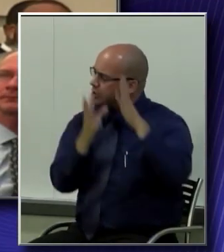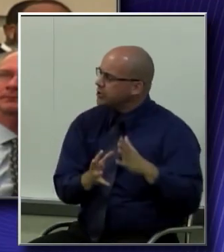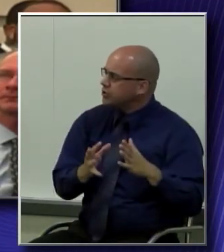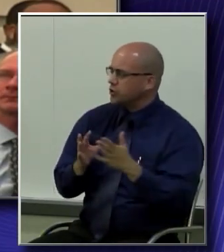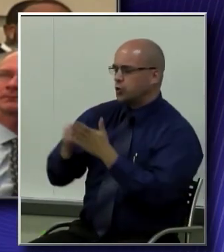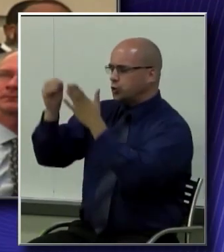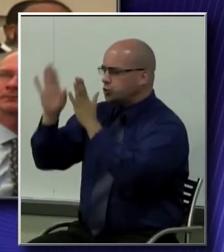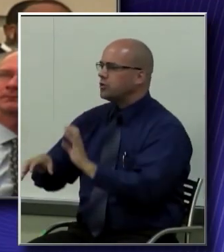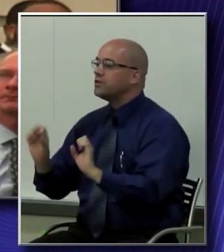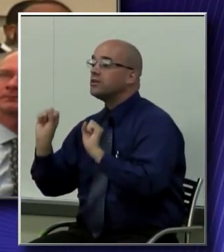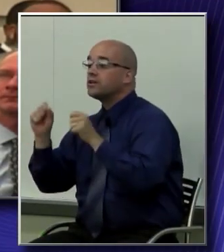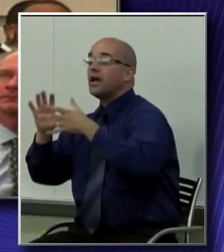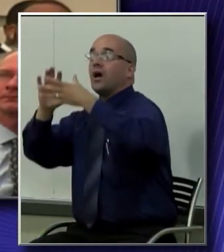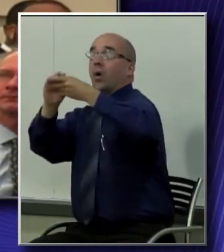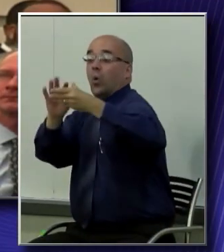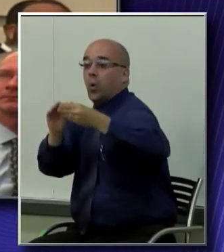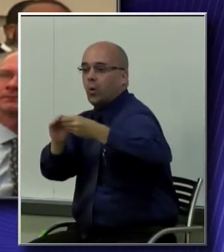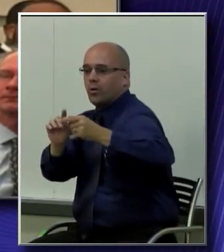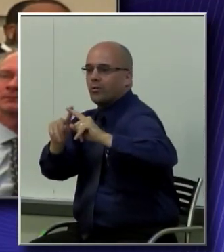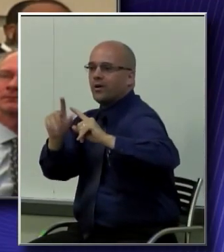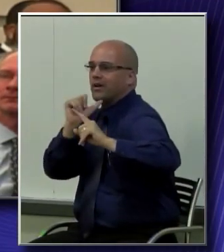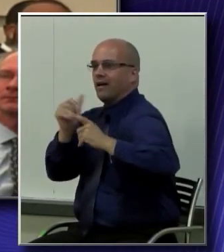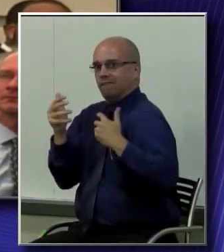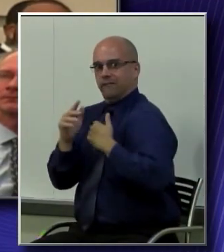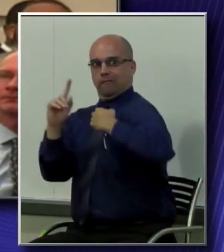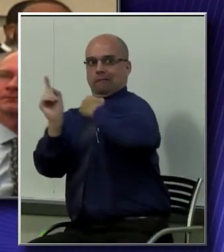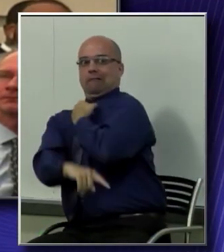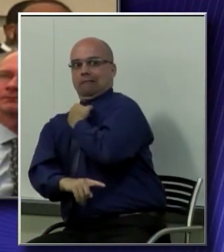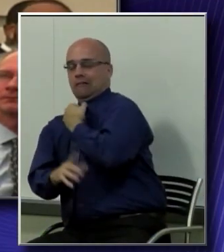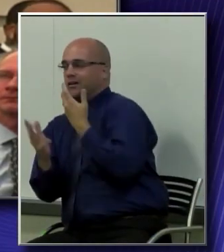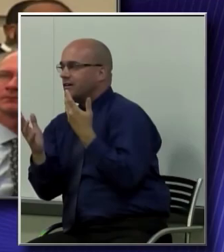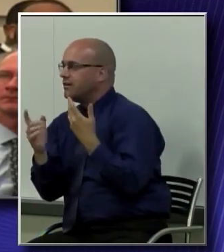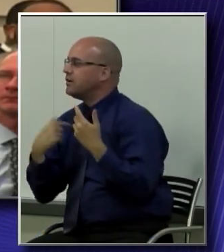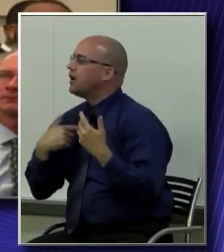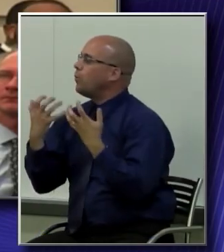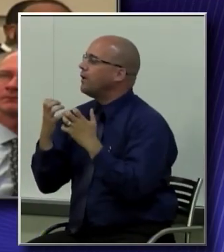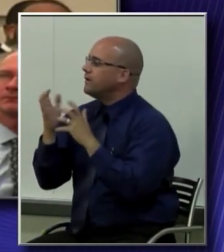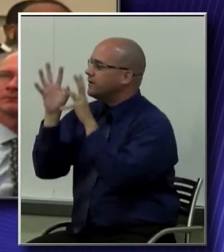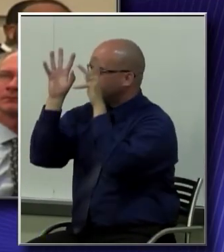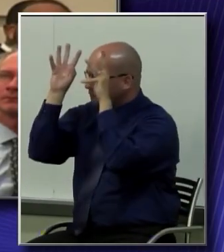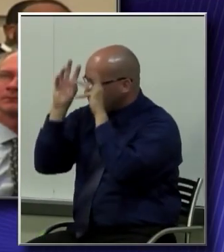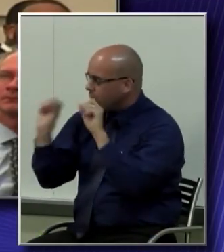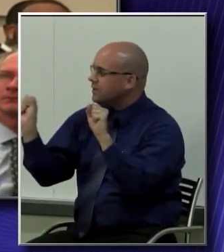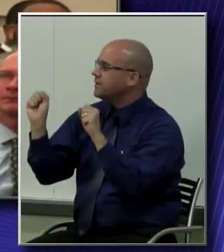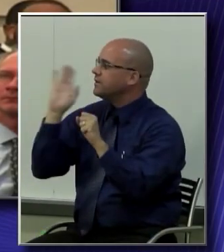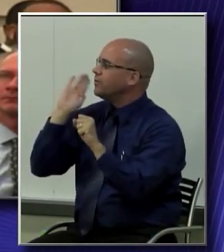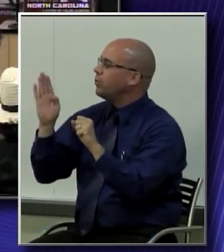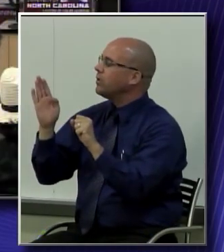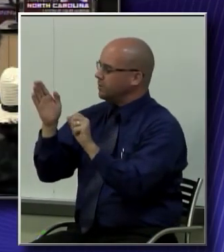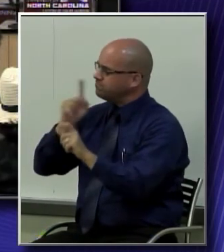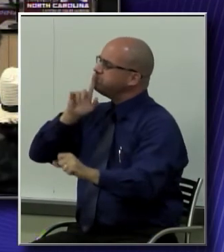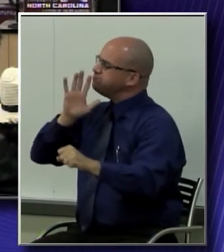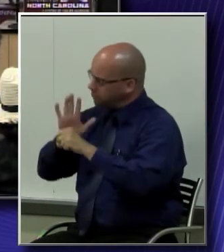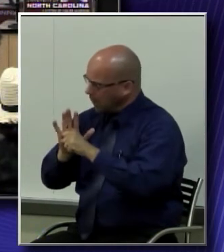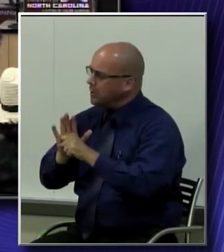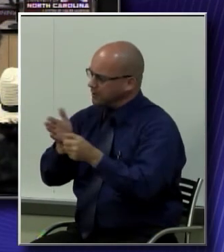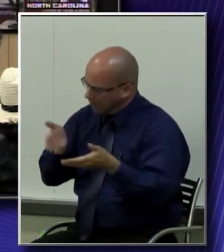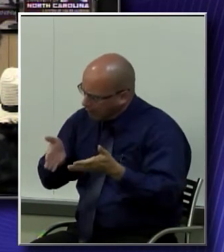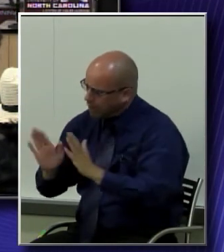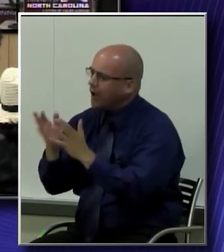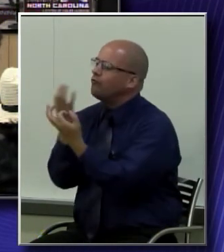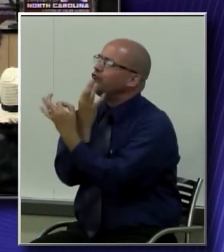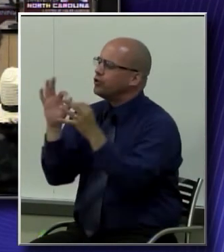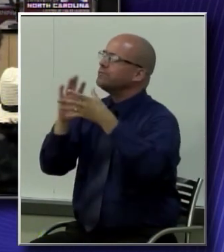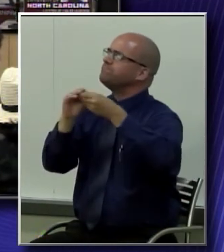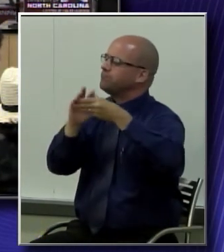out without fear of reprisal. I want a UNC president who will work to guarantee that.